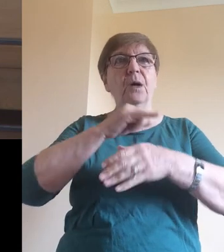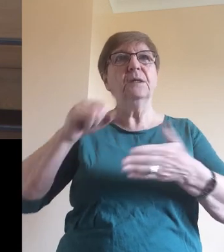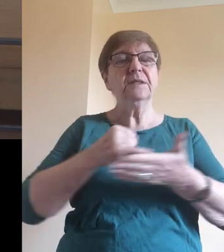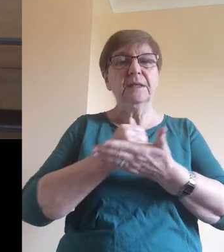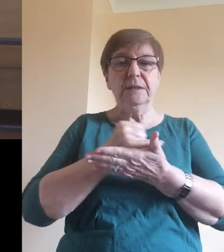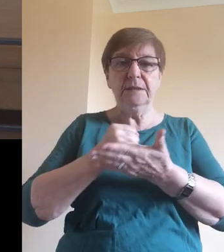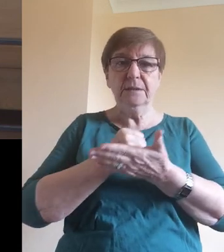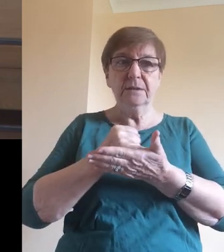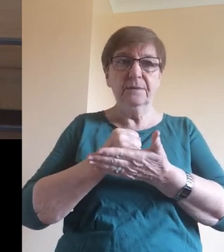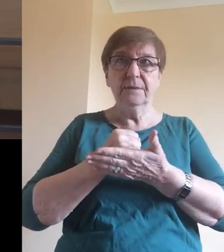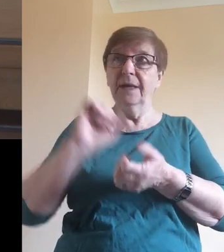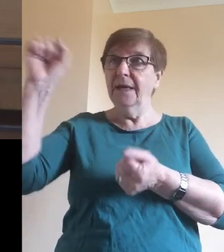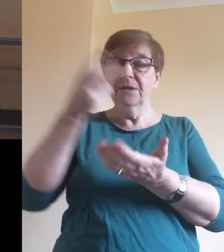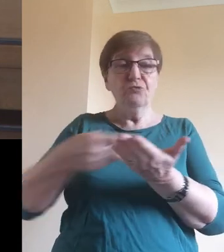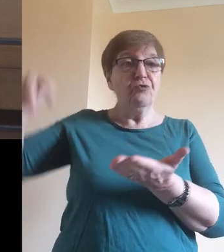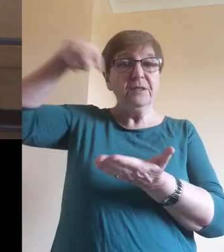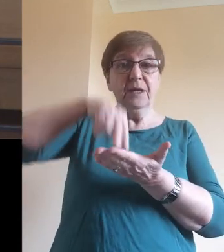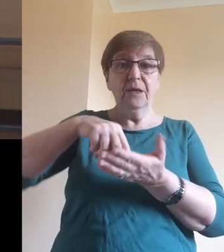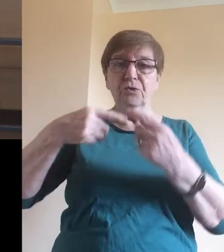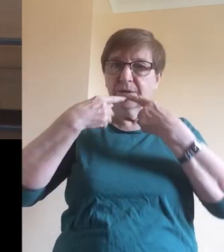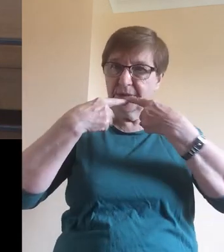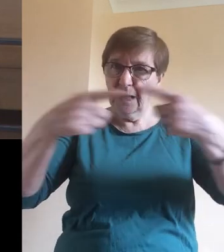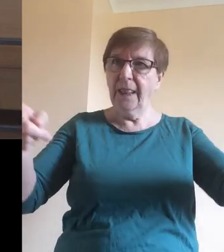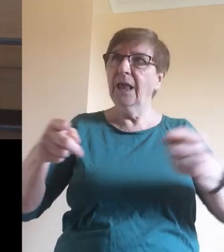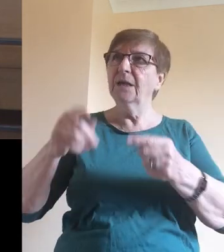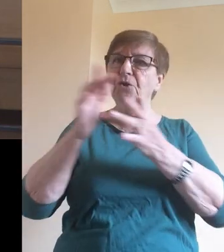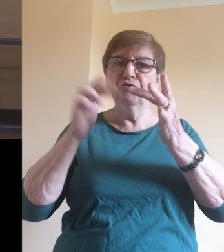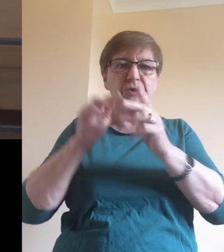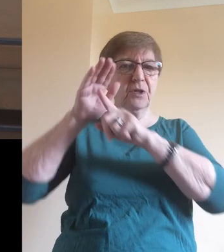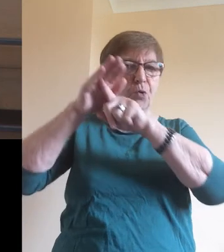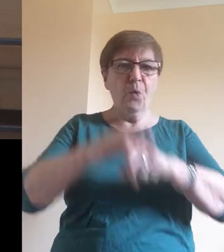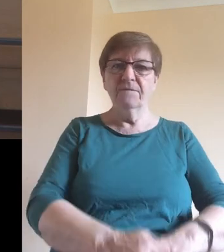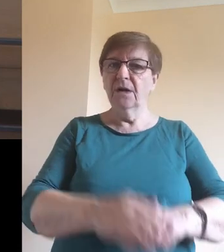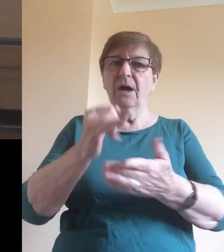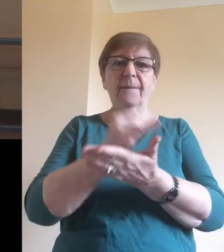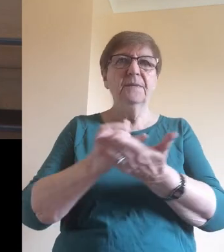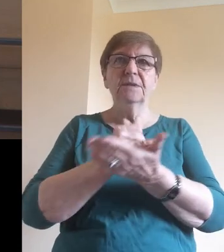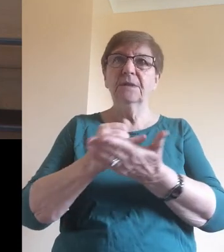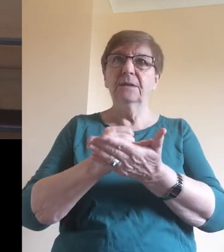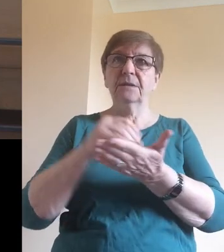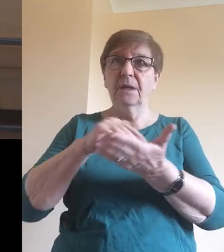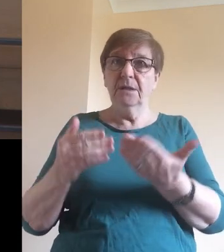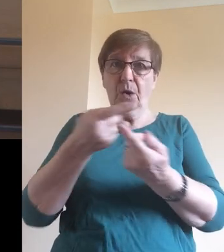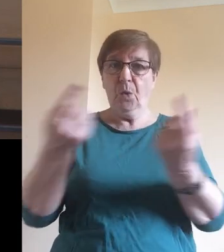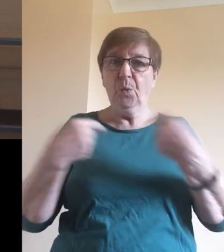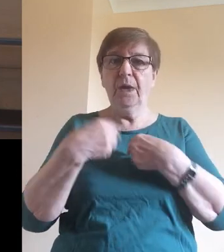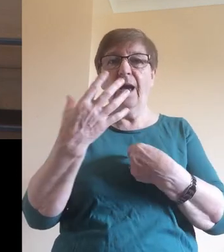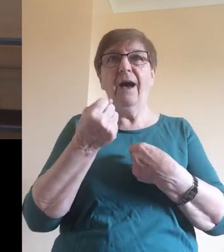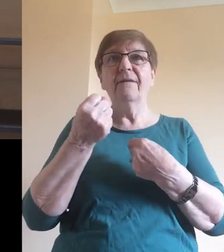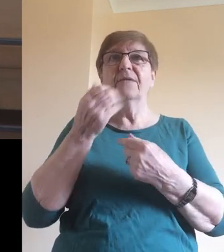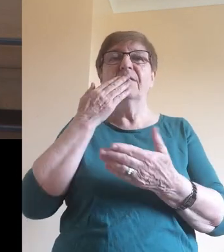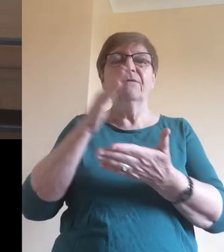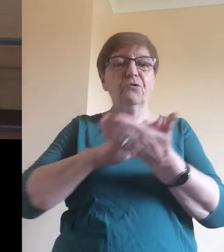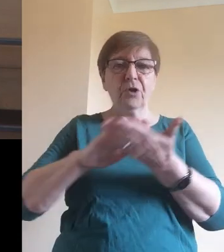and whose resurrection declares to us his overcoming and assures us that we have forgiveness and peace.